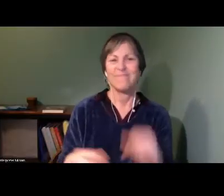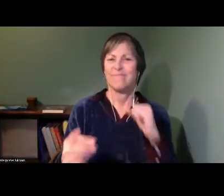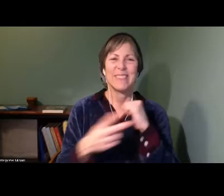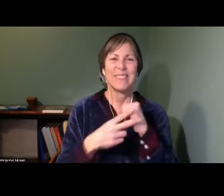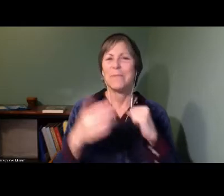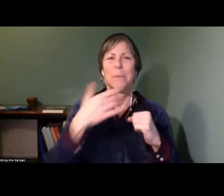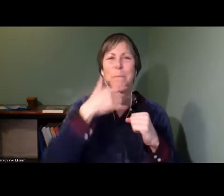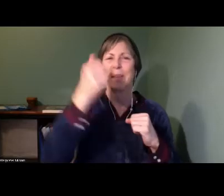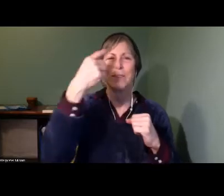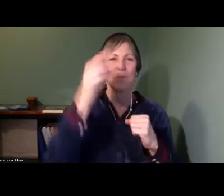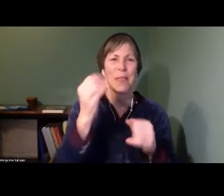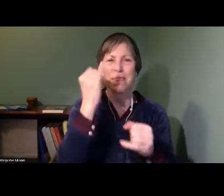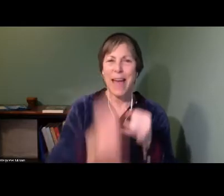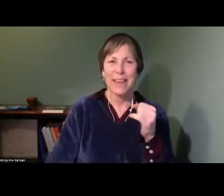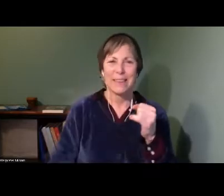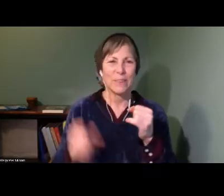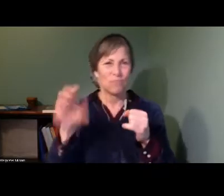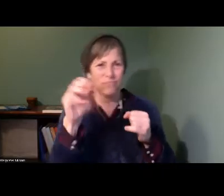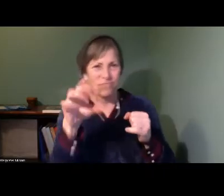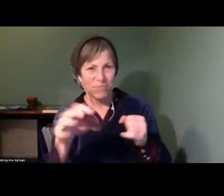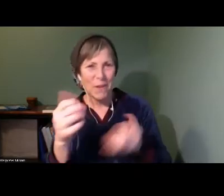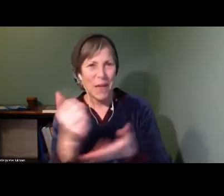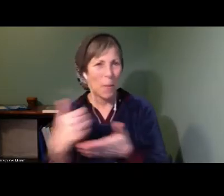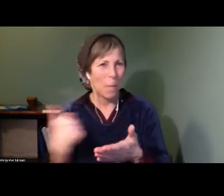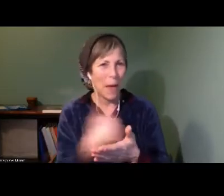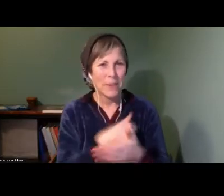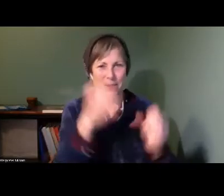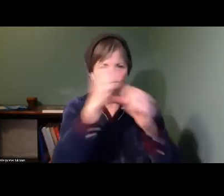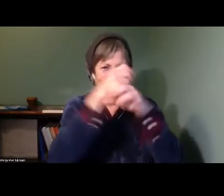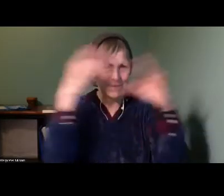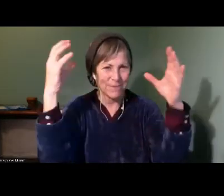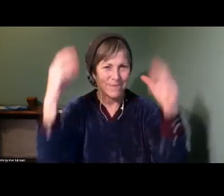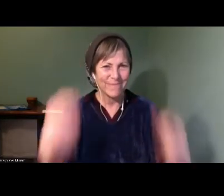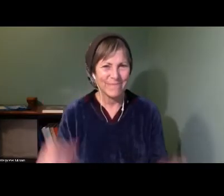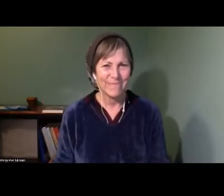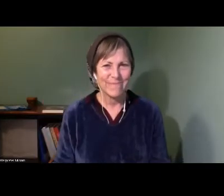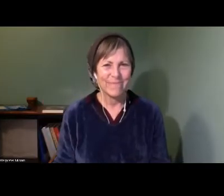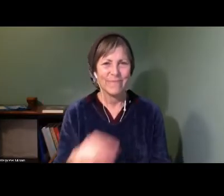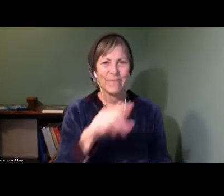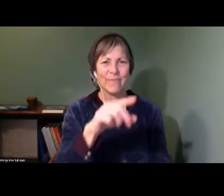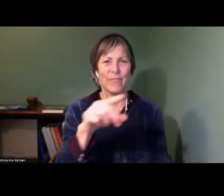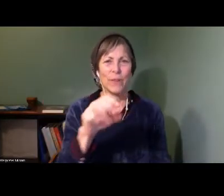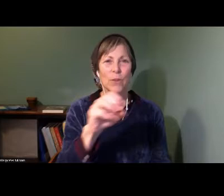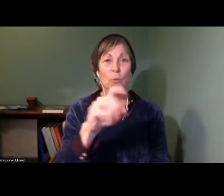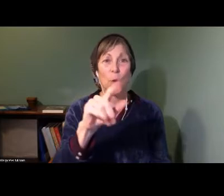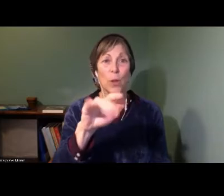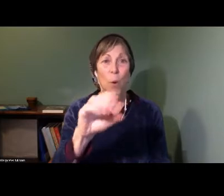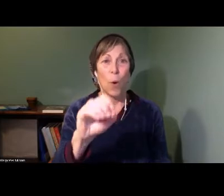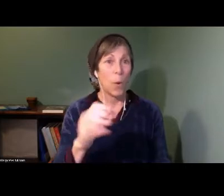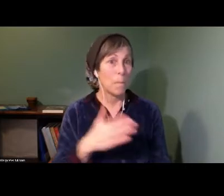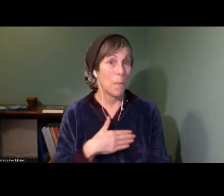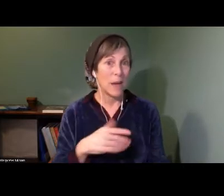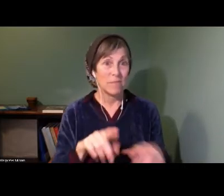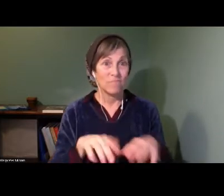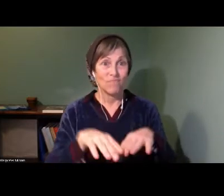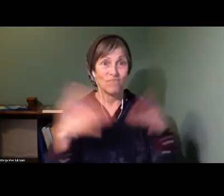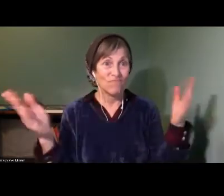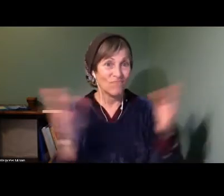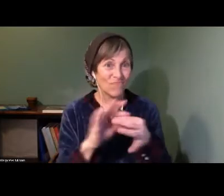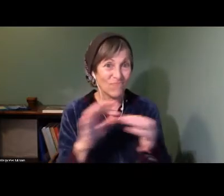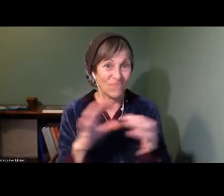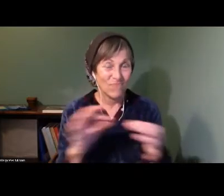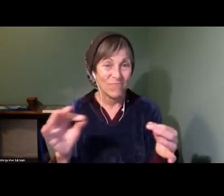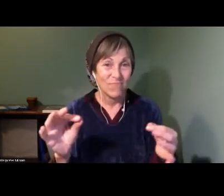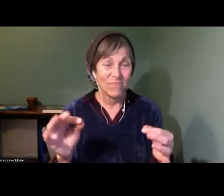entire thing. Oh you know I did my opening remarks are basically um I mean centered